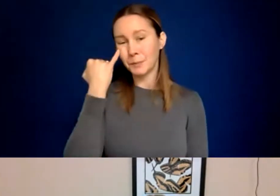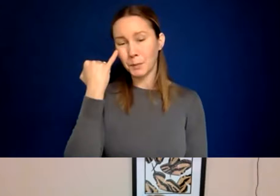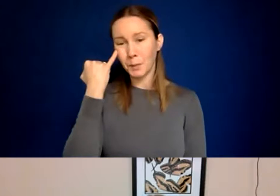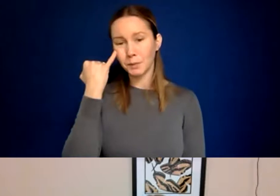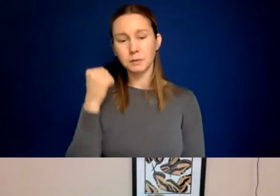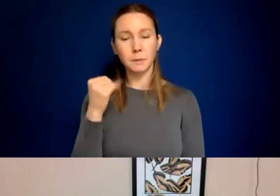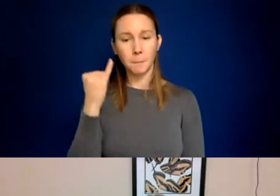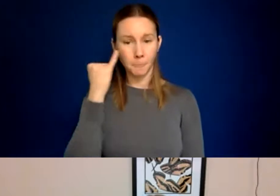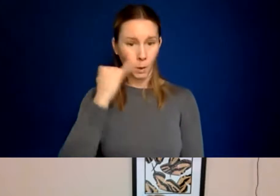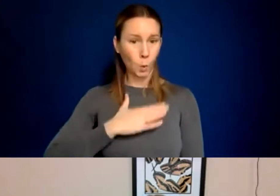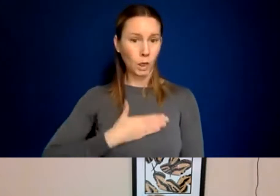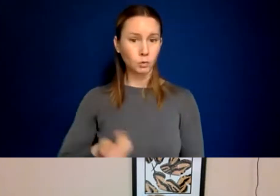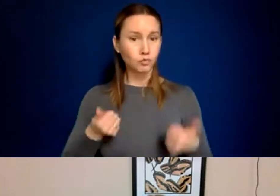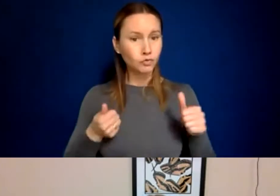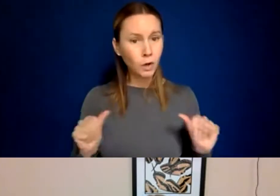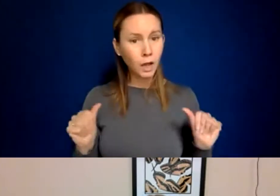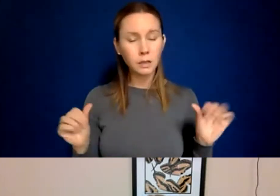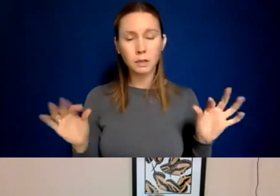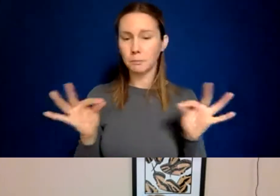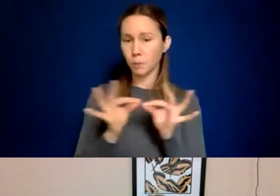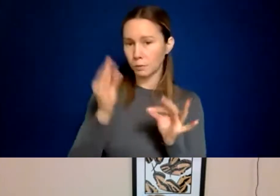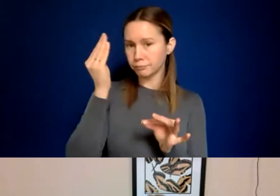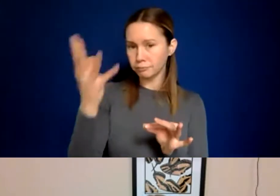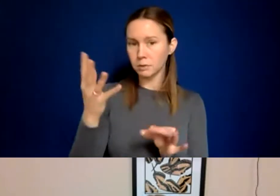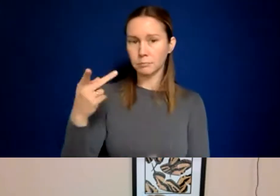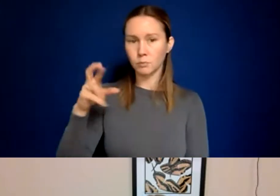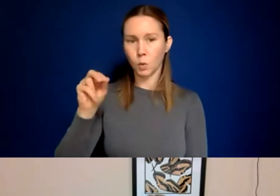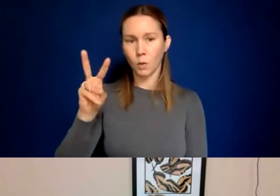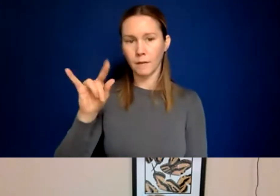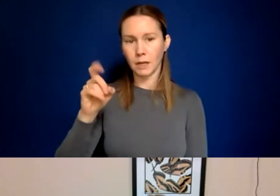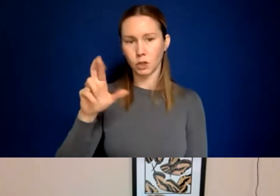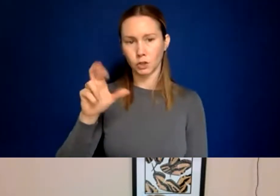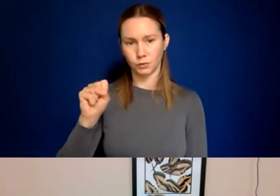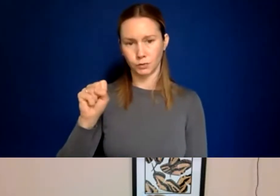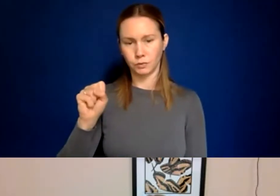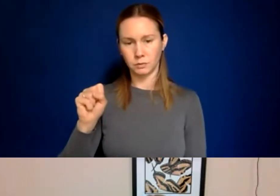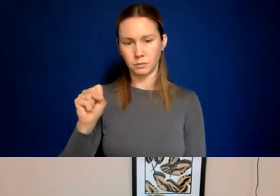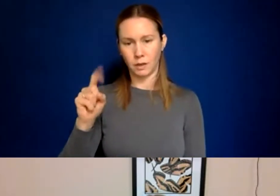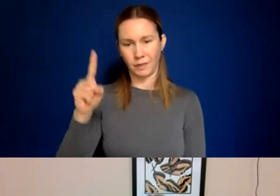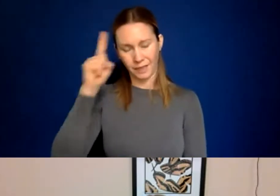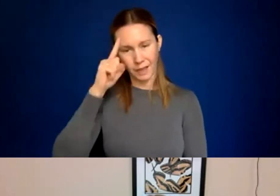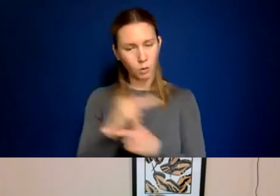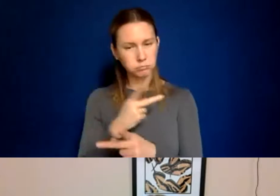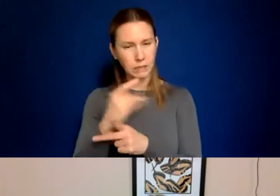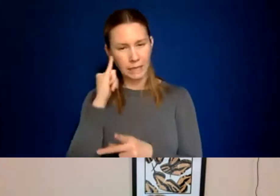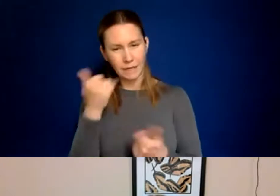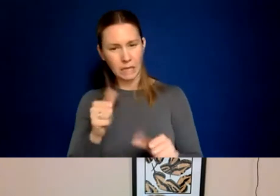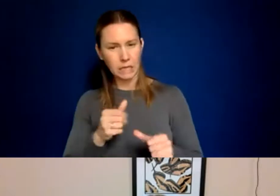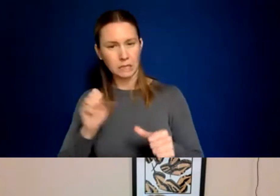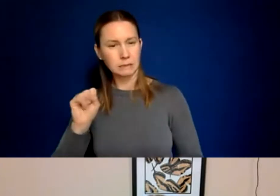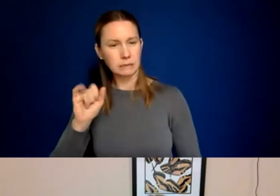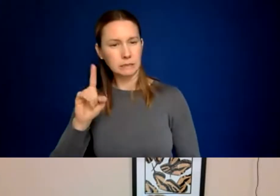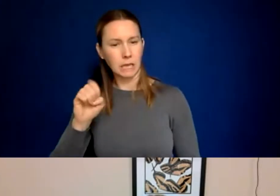are willing to try, just let your providers know. Let them know so they factor in case there is any side effect. And if